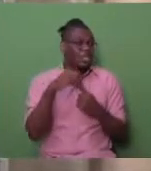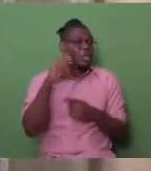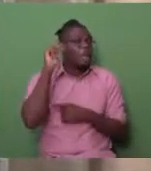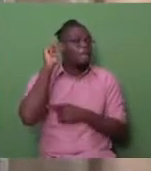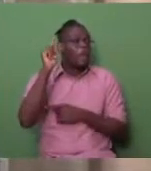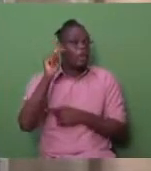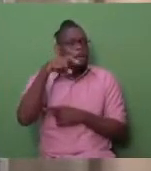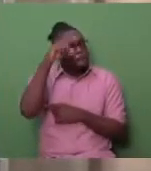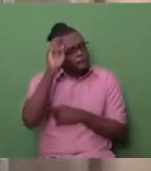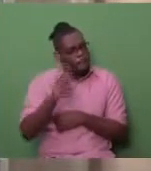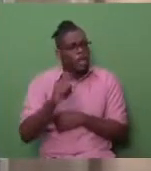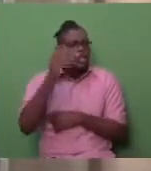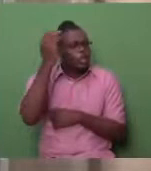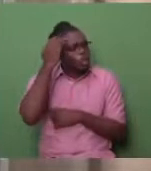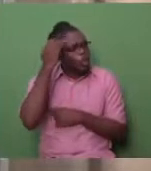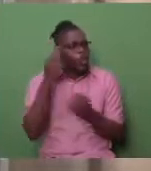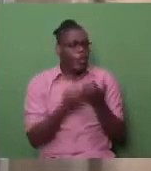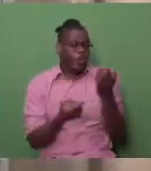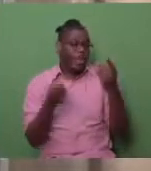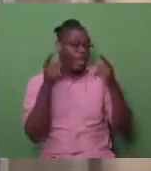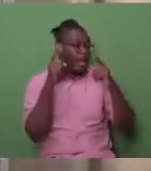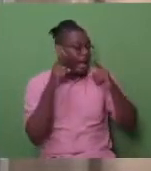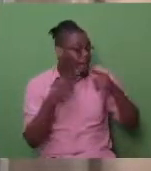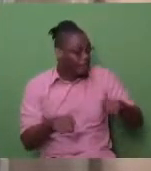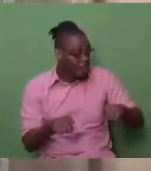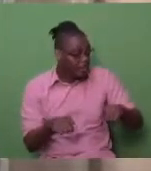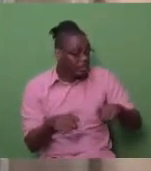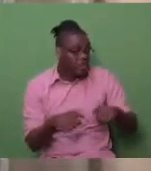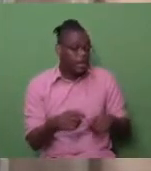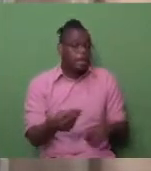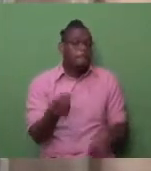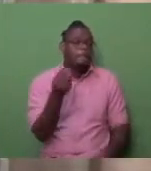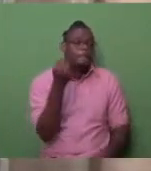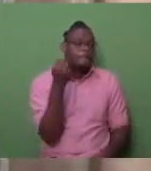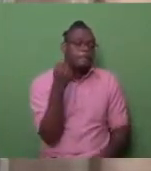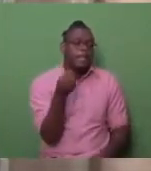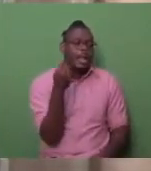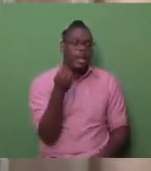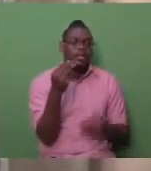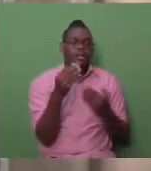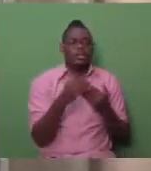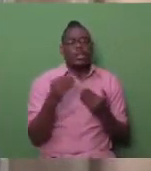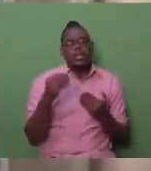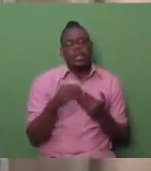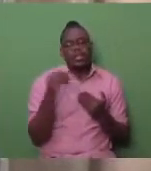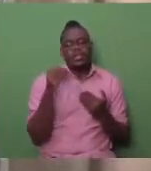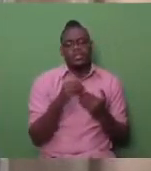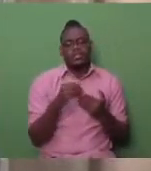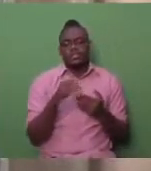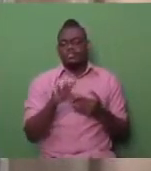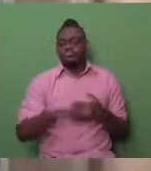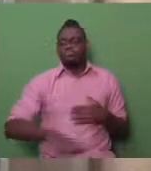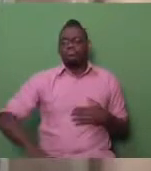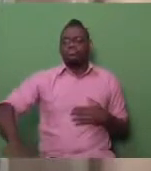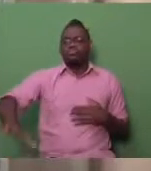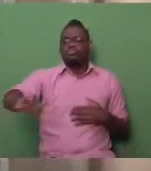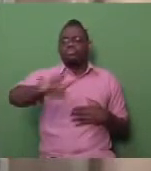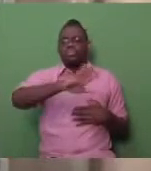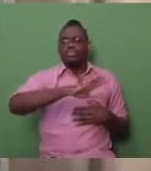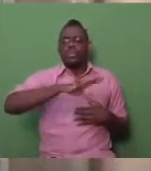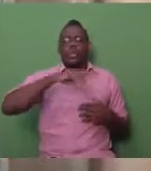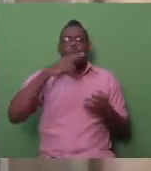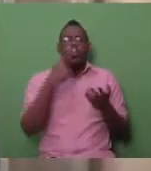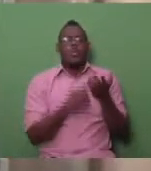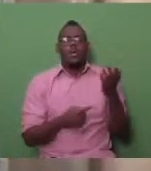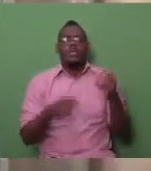asset which was last vested under the Prime Minister's portfolio. The last we knew, no man's land was in Golden